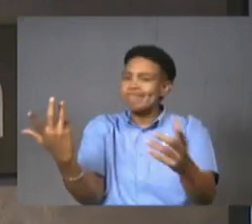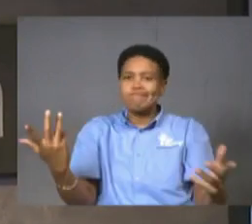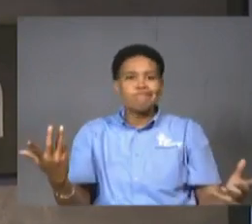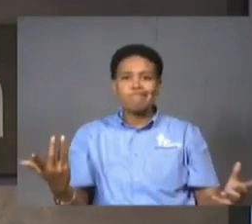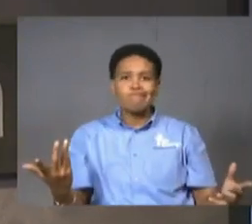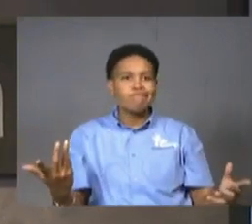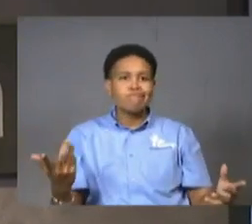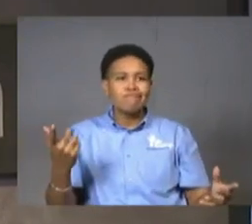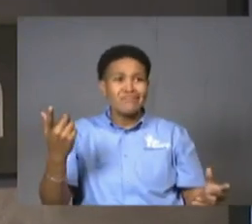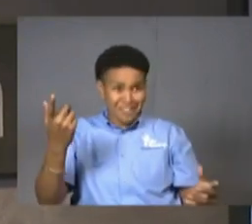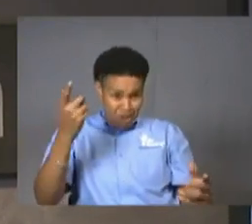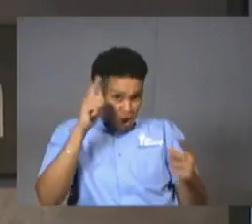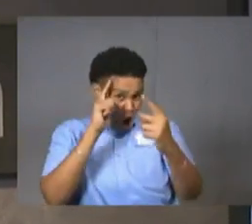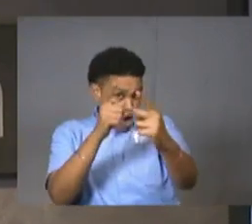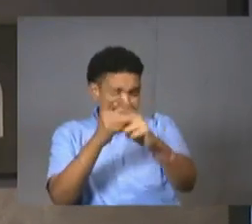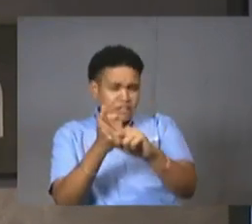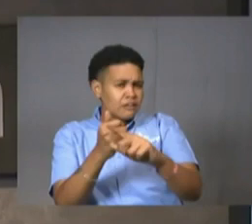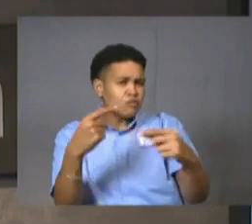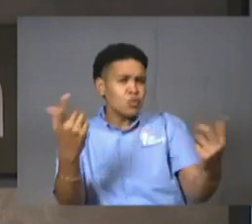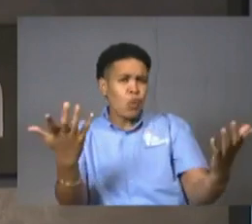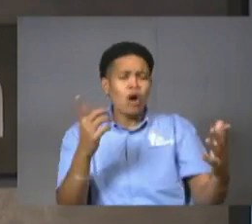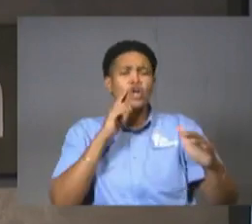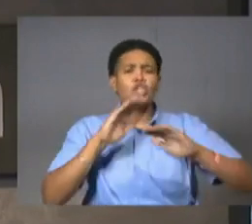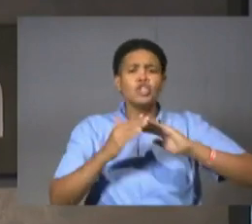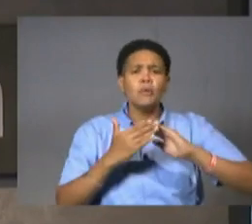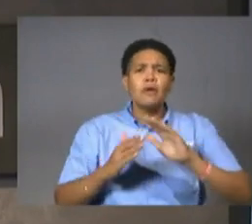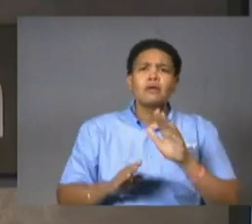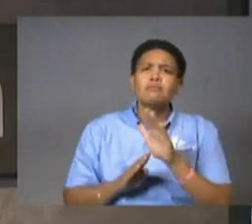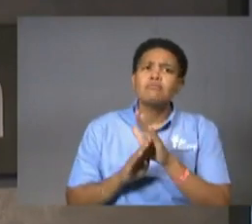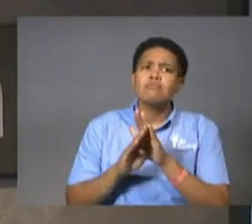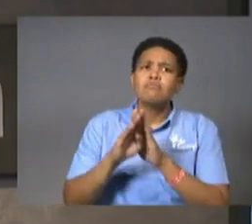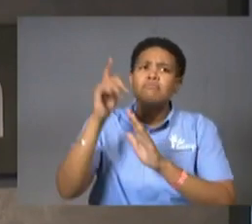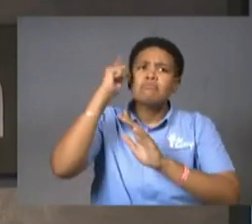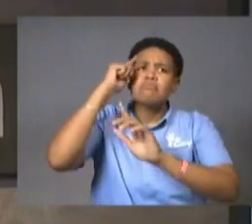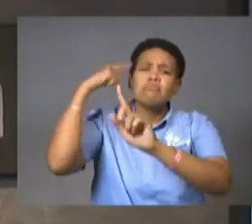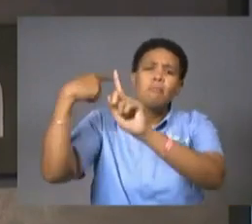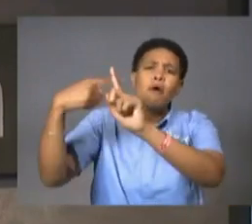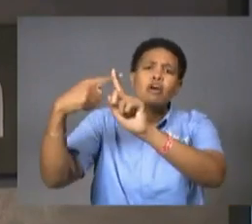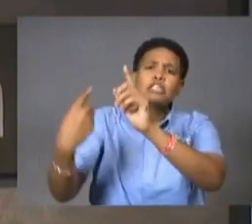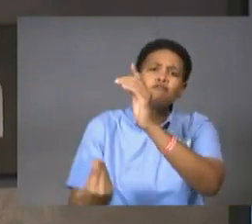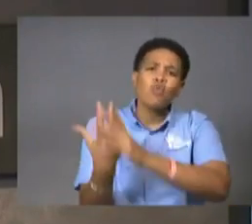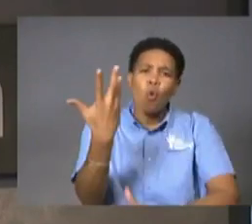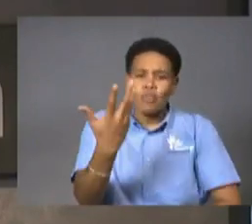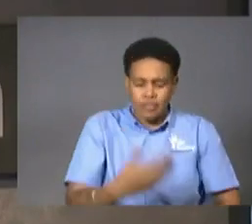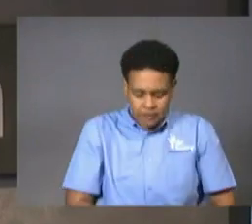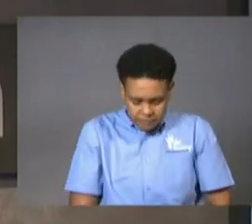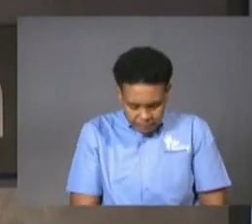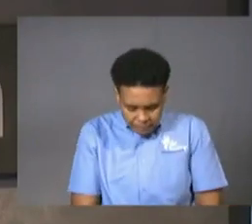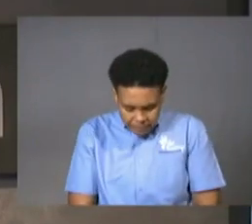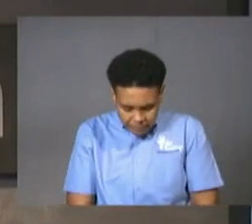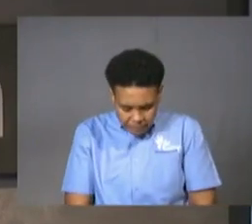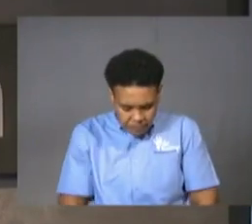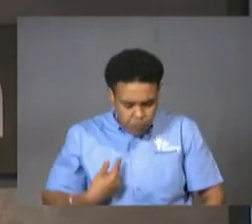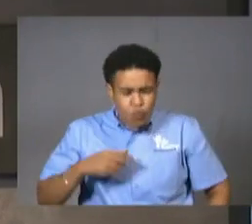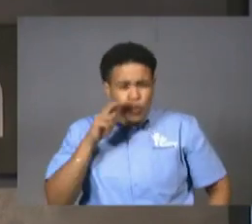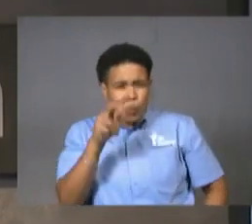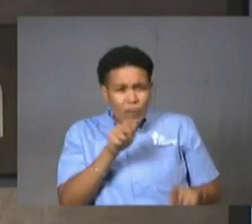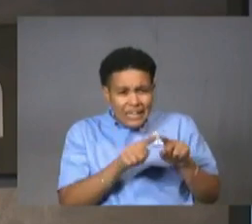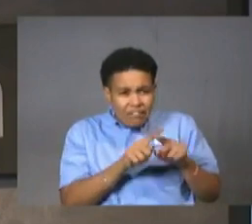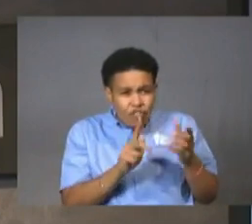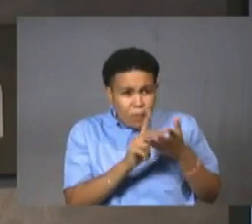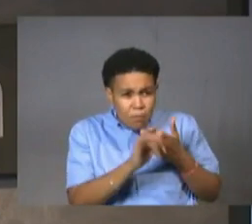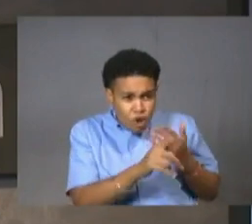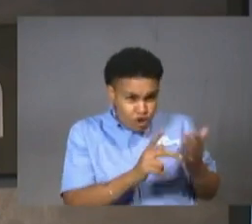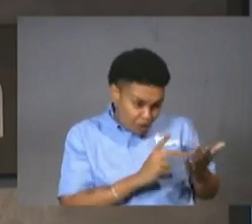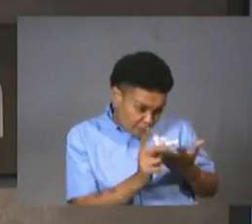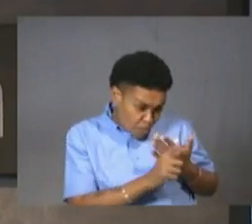the objective being to return the country towards positive growth. We will be looking at our projects and programs. Some will